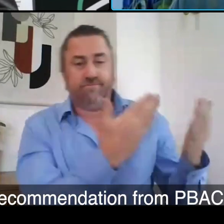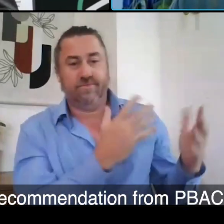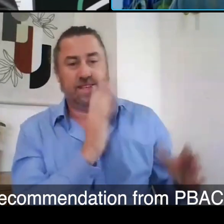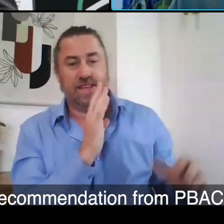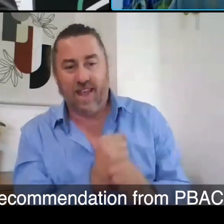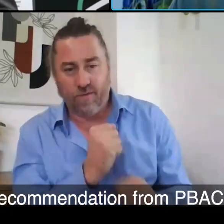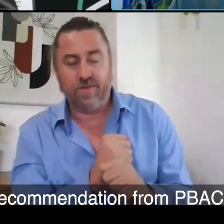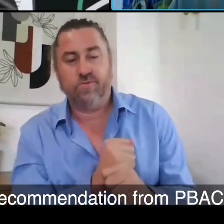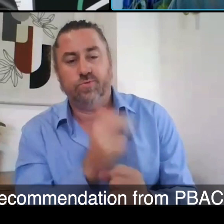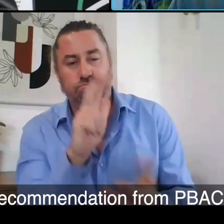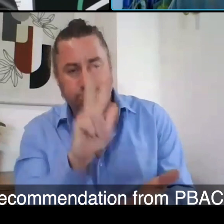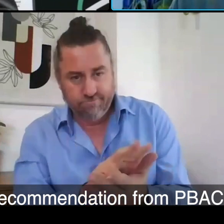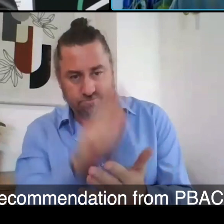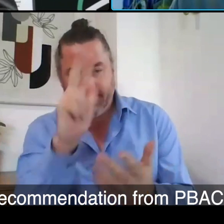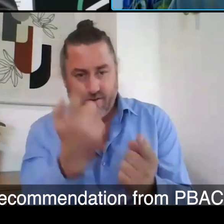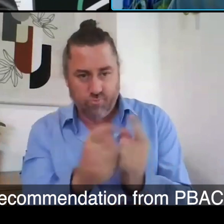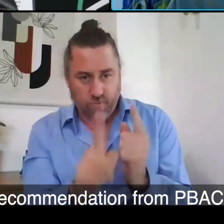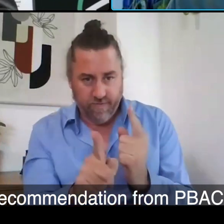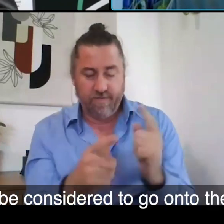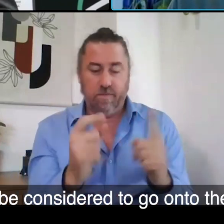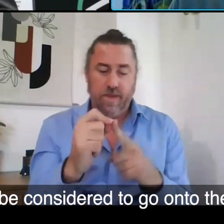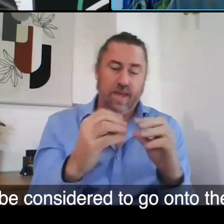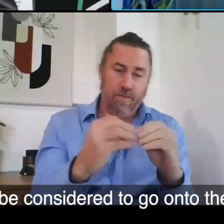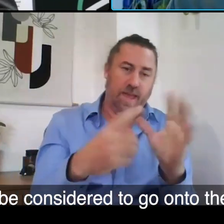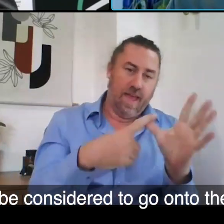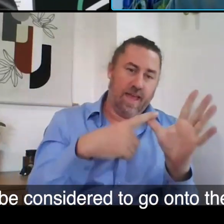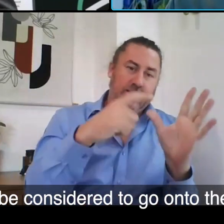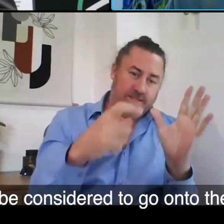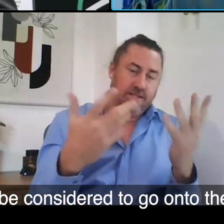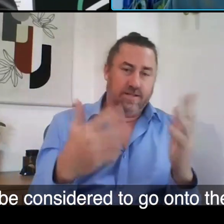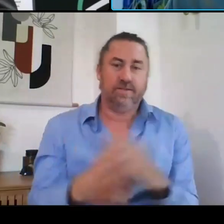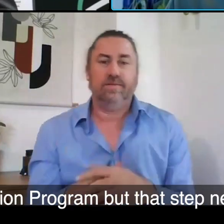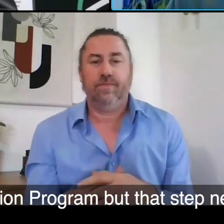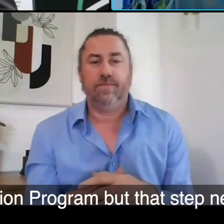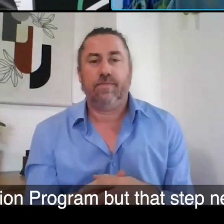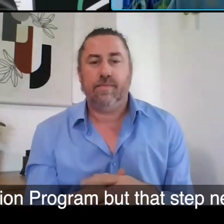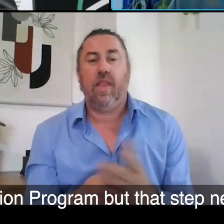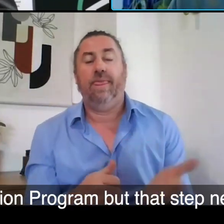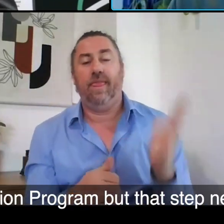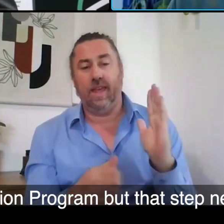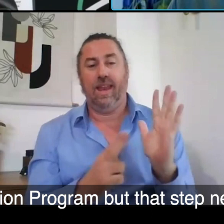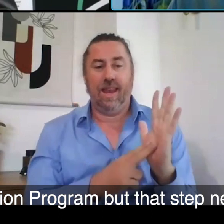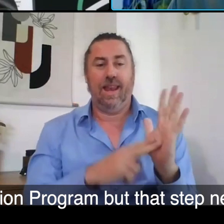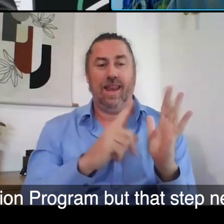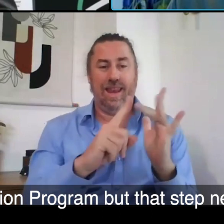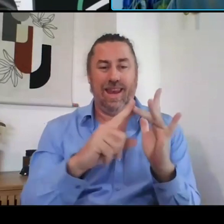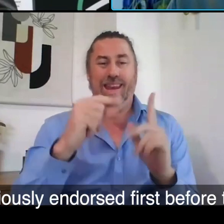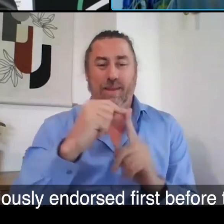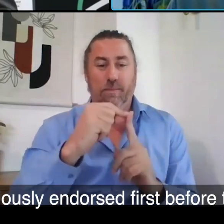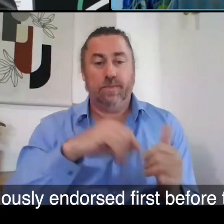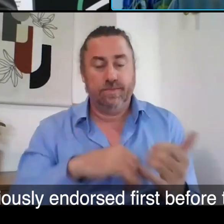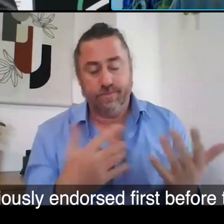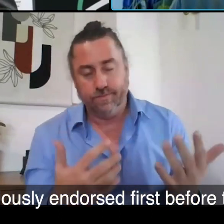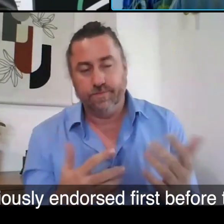positive recommendation from PBAC, they can be considered to go onto the National Immunisation Program, but that step needs to